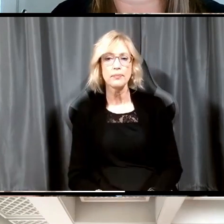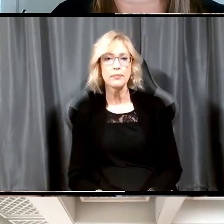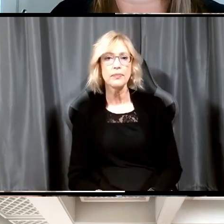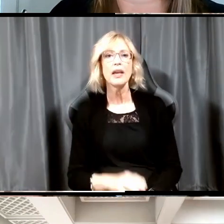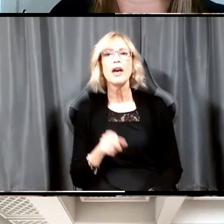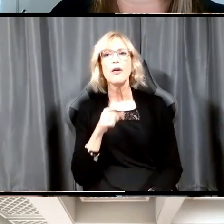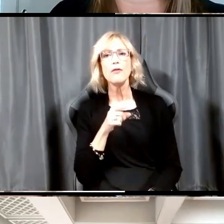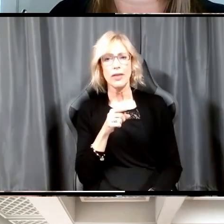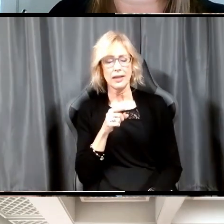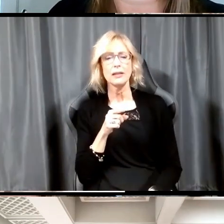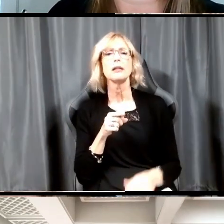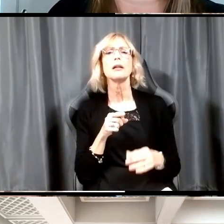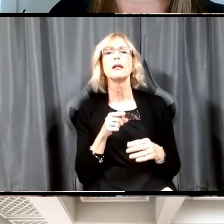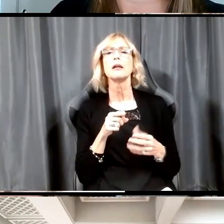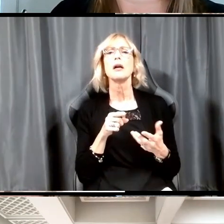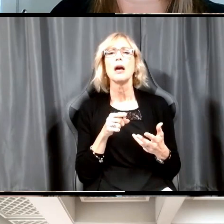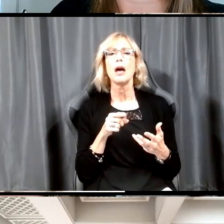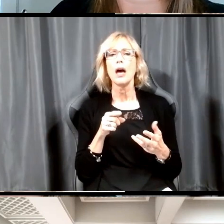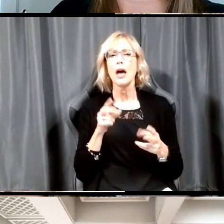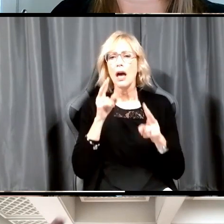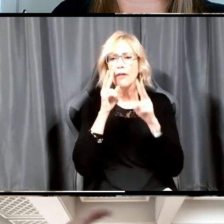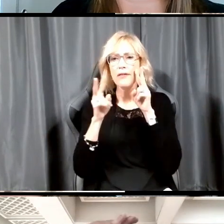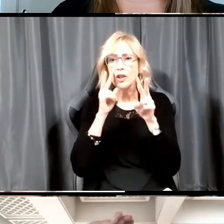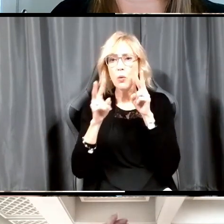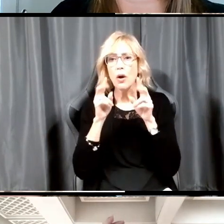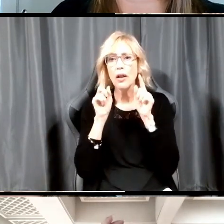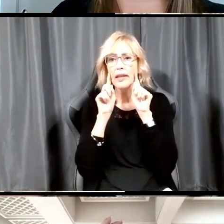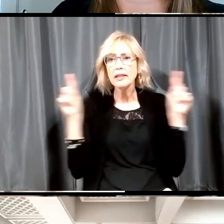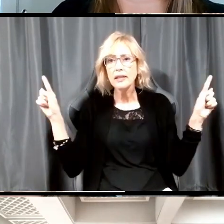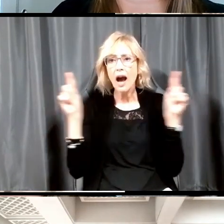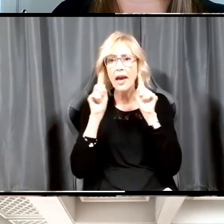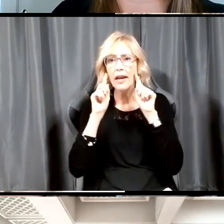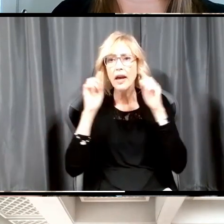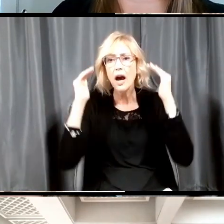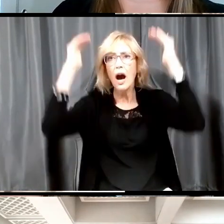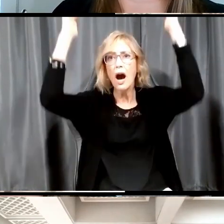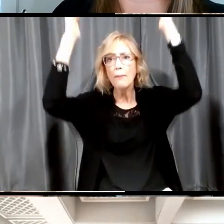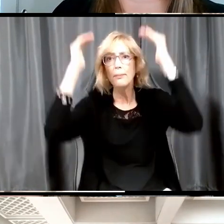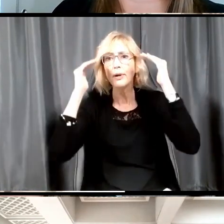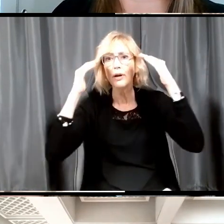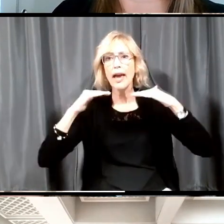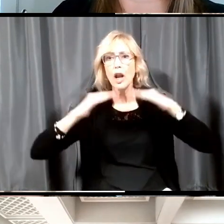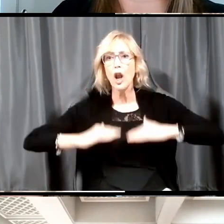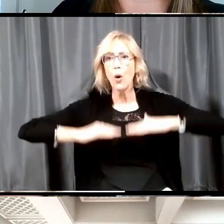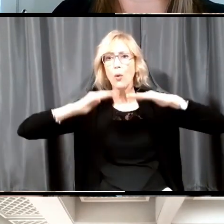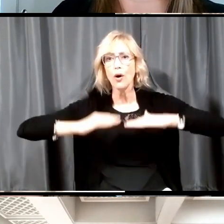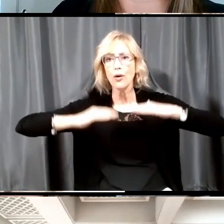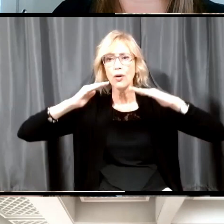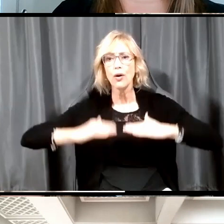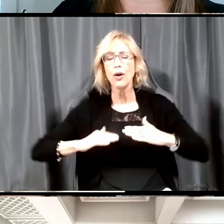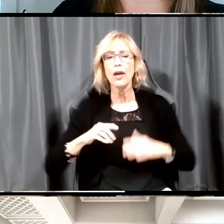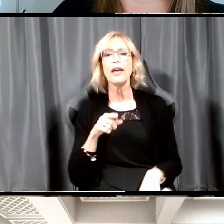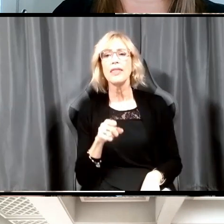field, first of all, visual field are your side and upper and lower fields. This is the one